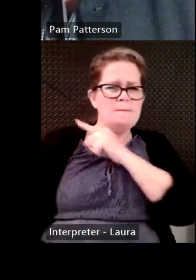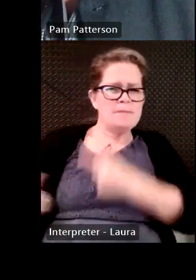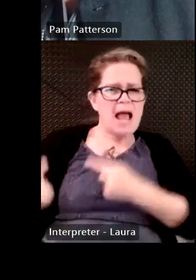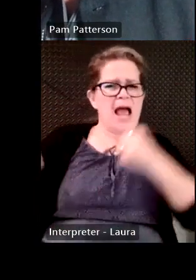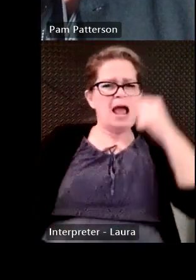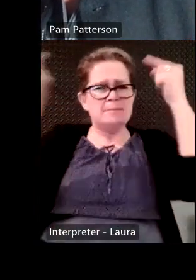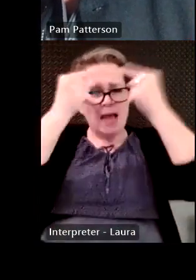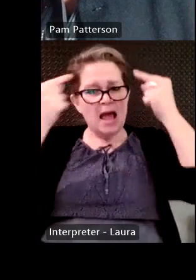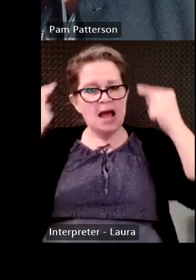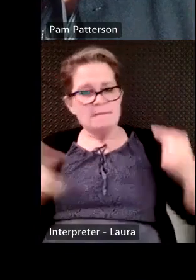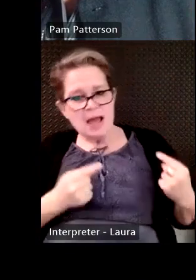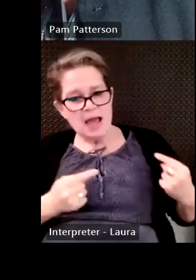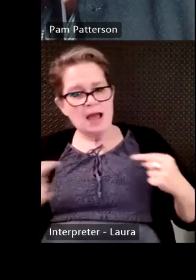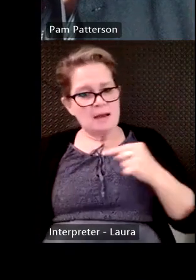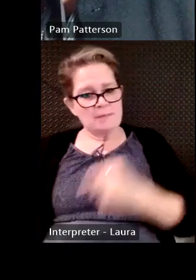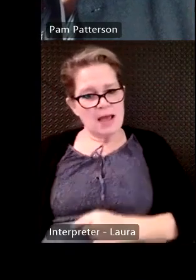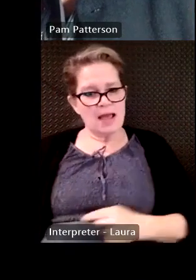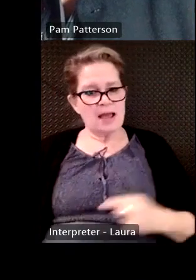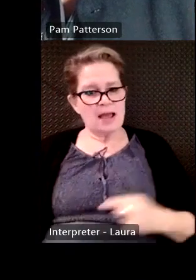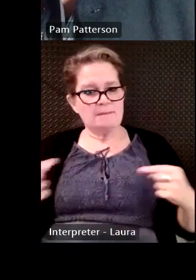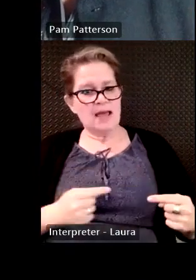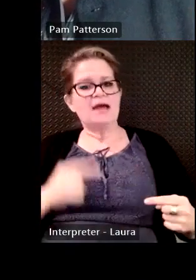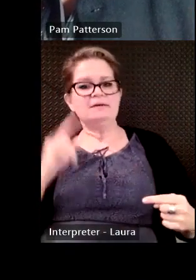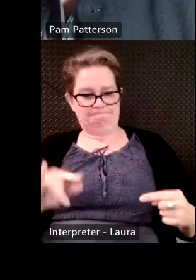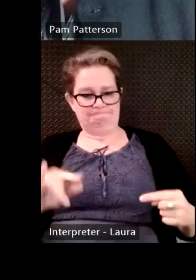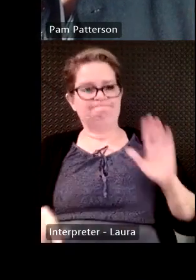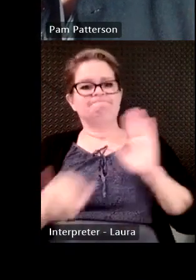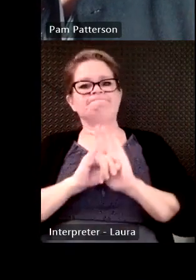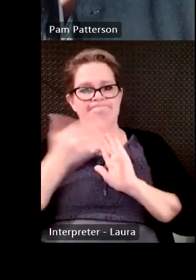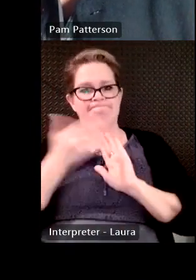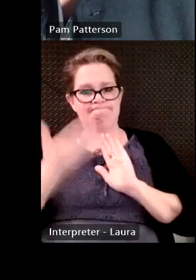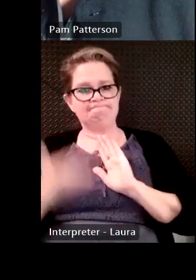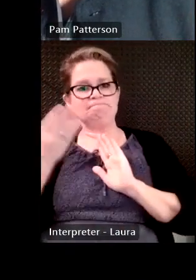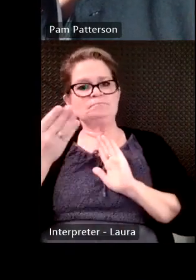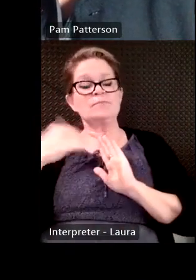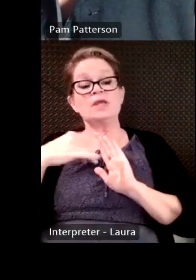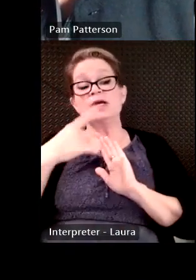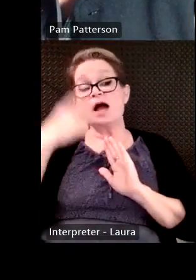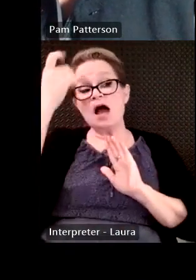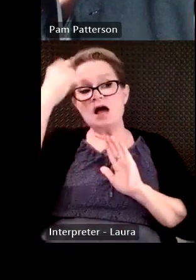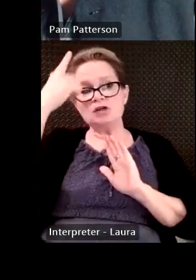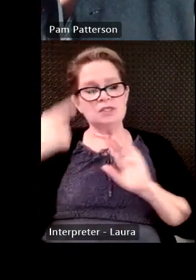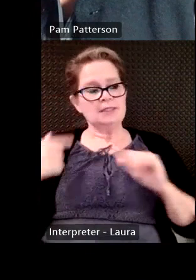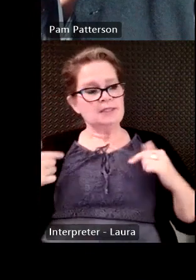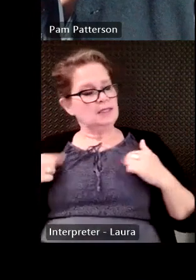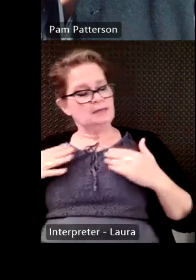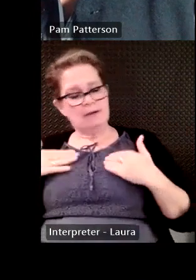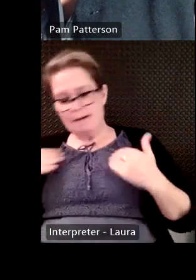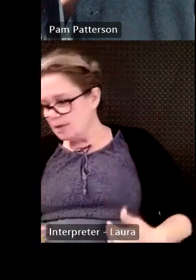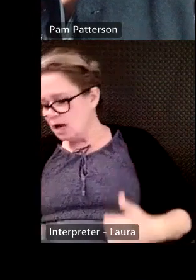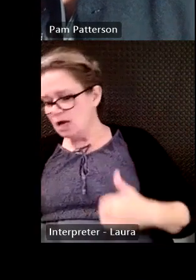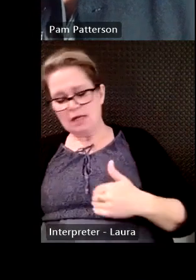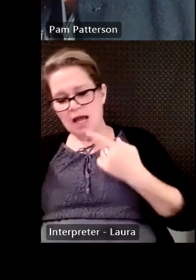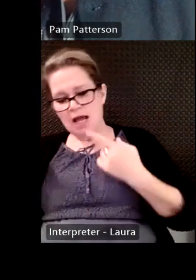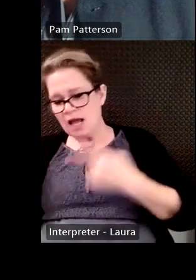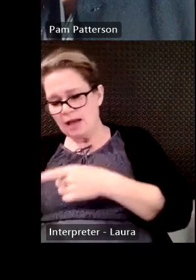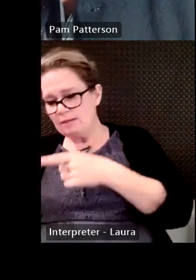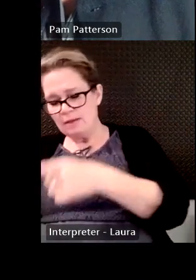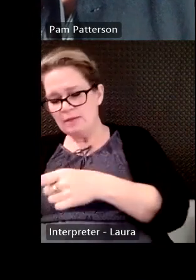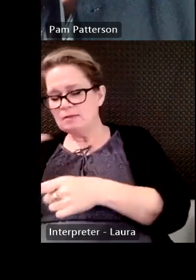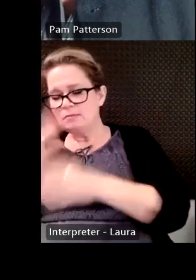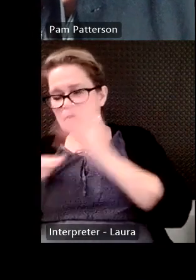of my body imposing pain without my consent, I asserted control by inflicting pain upon it.